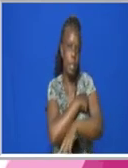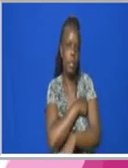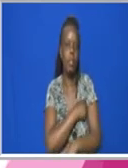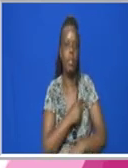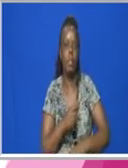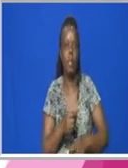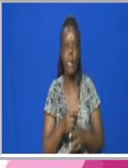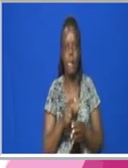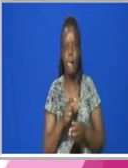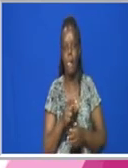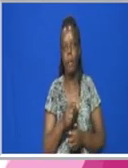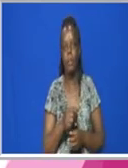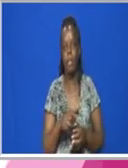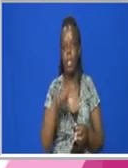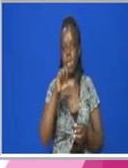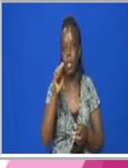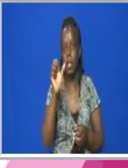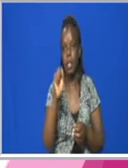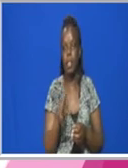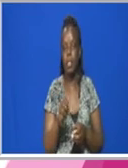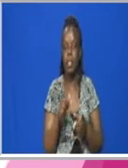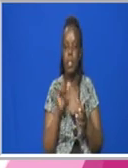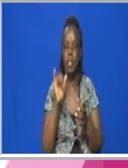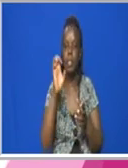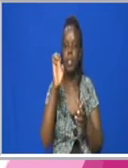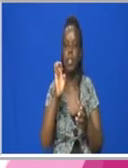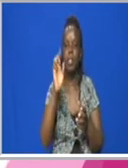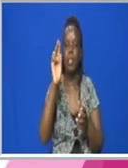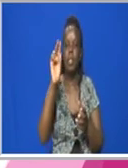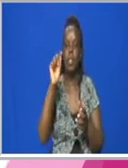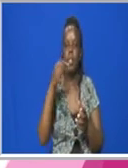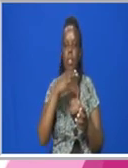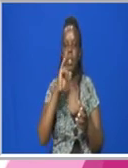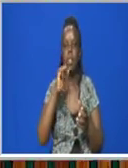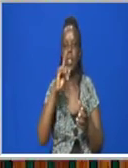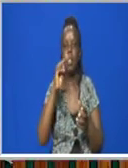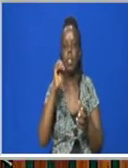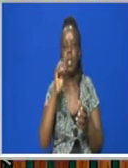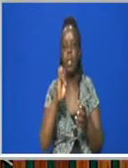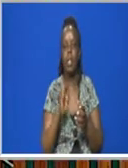The gas, this ethane, has some impurities.